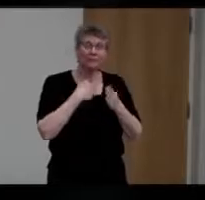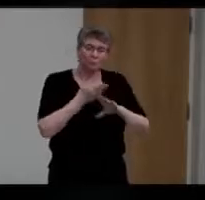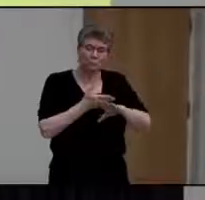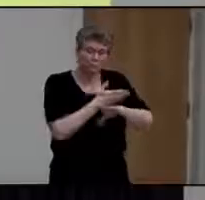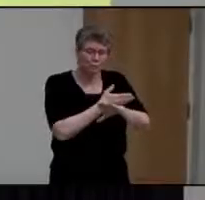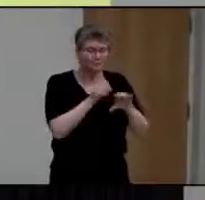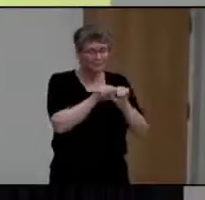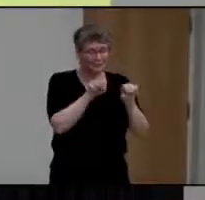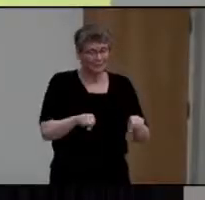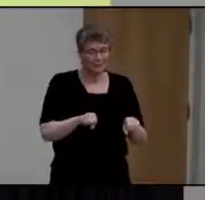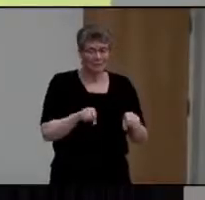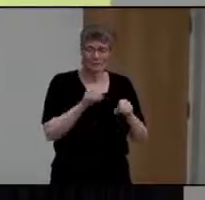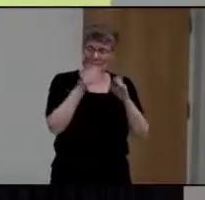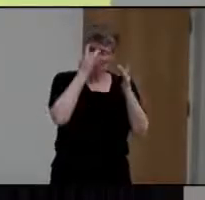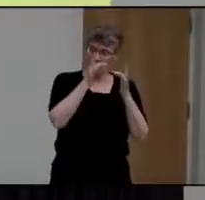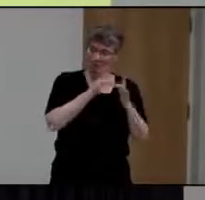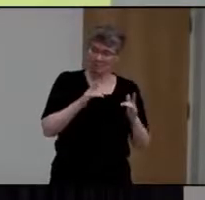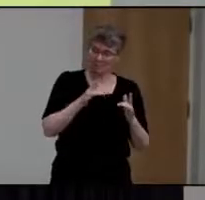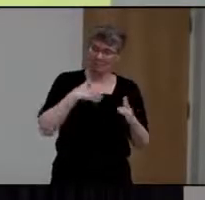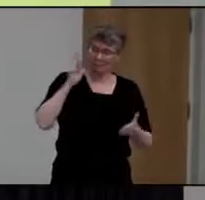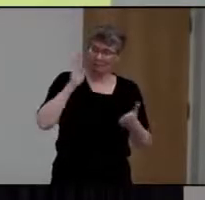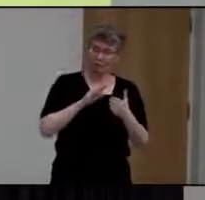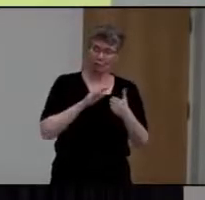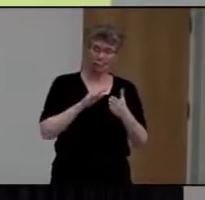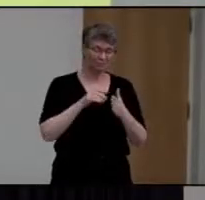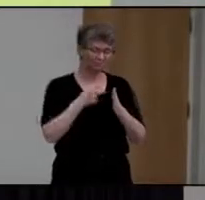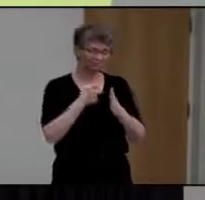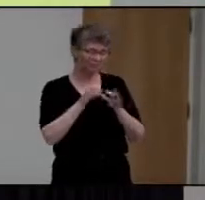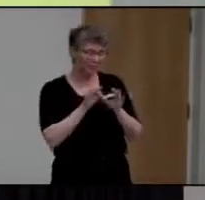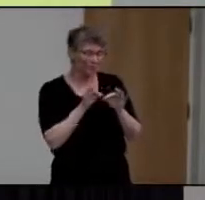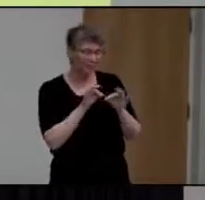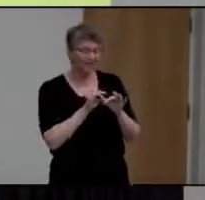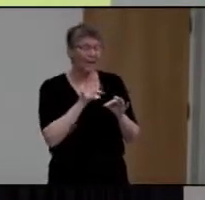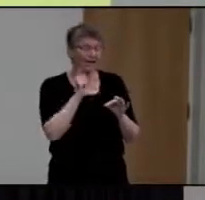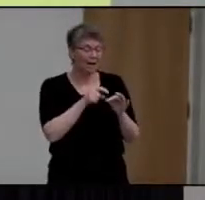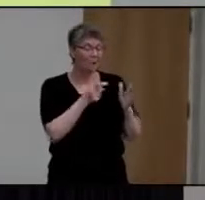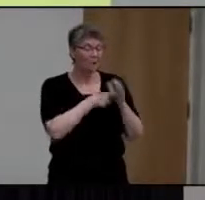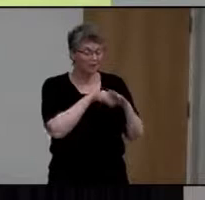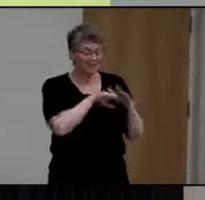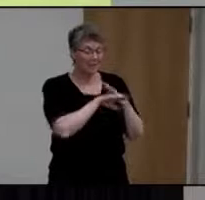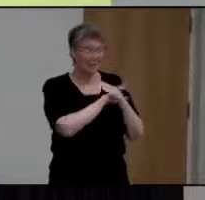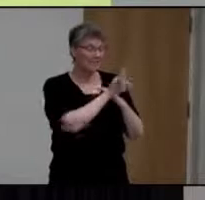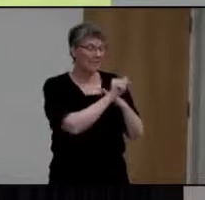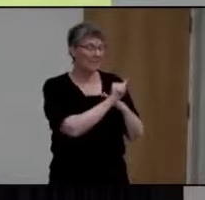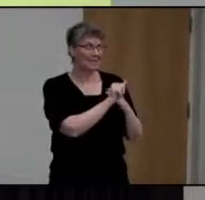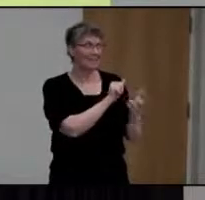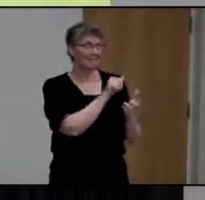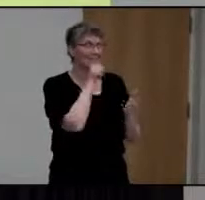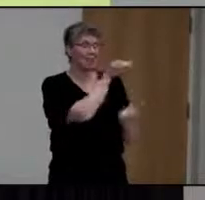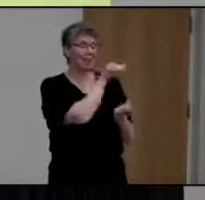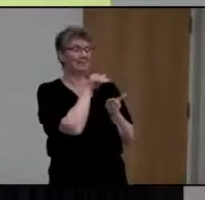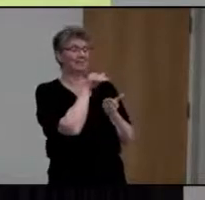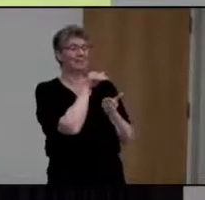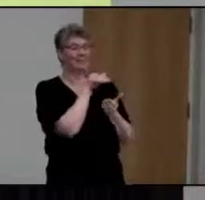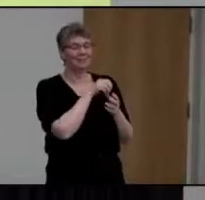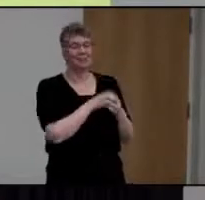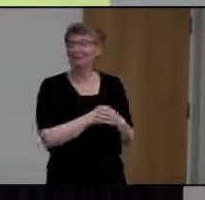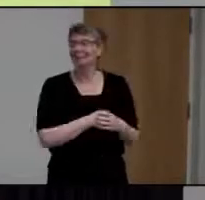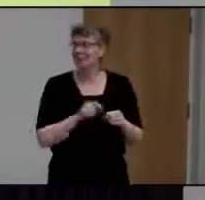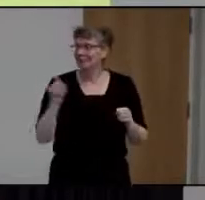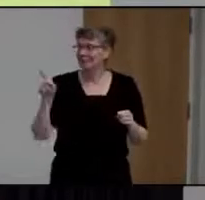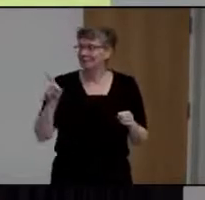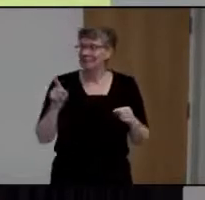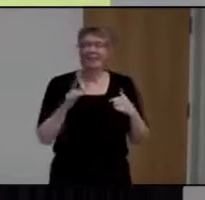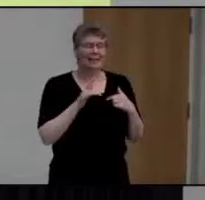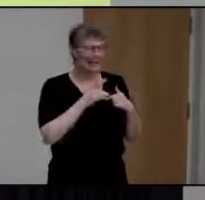costs, I need access to the data to do it, and I don't have it. I'll tell you, Ross, I feel your pain, and